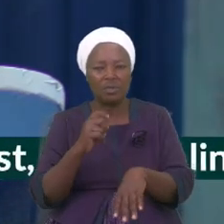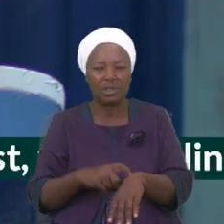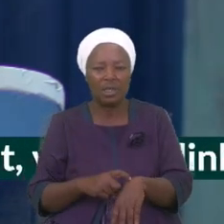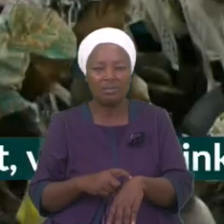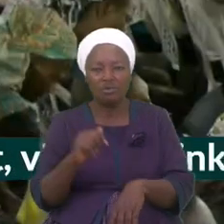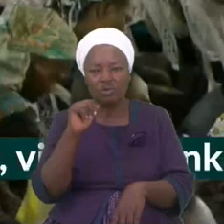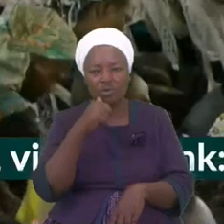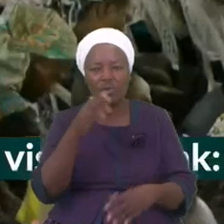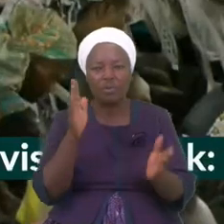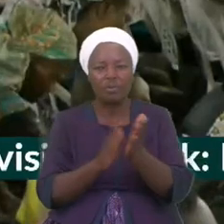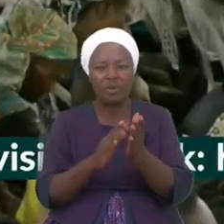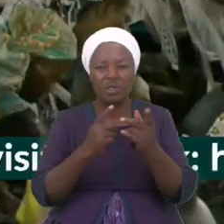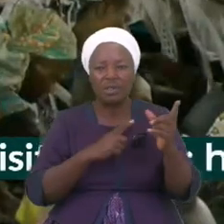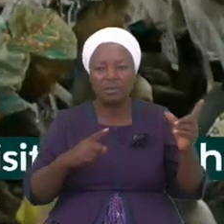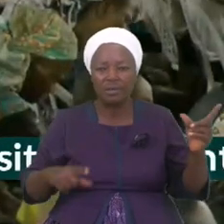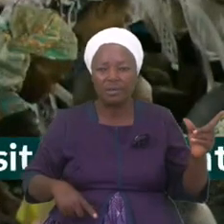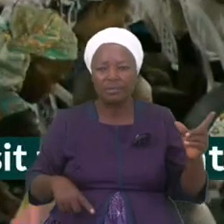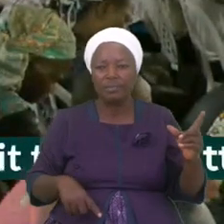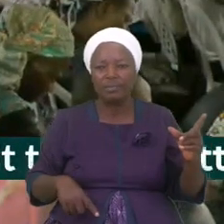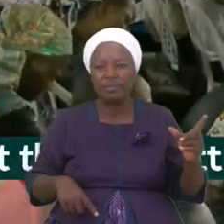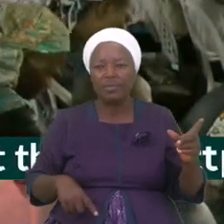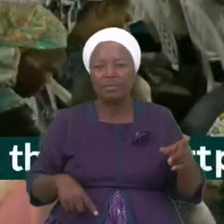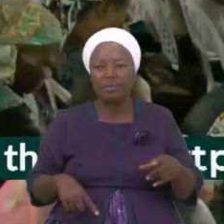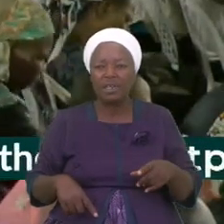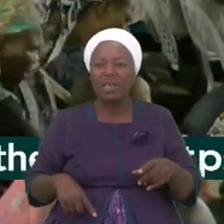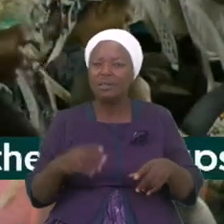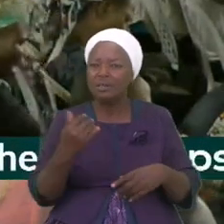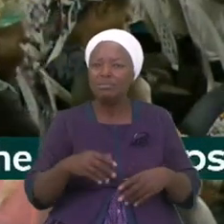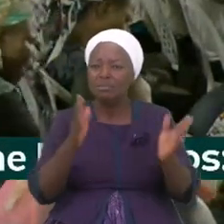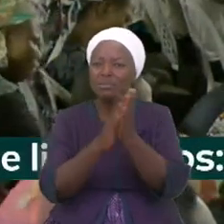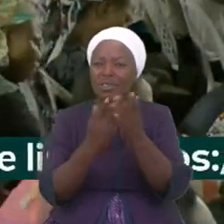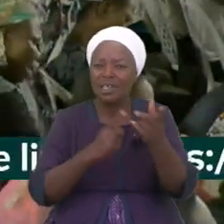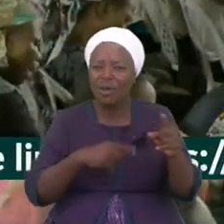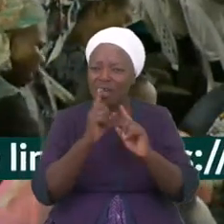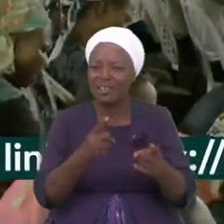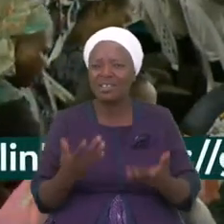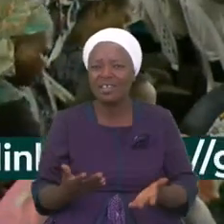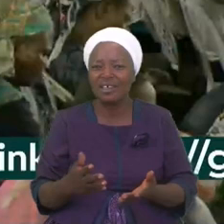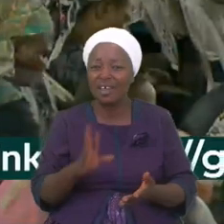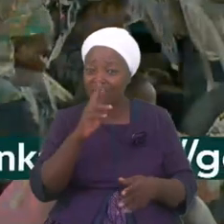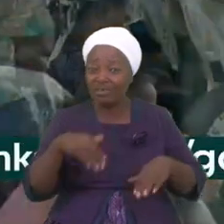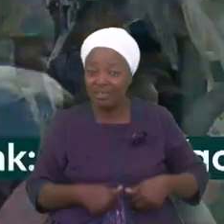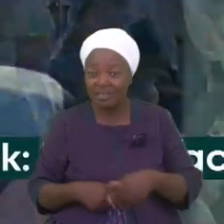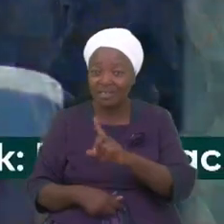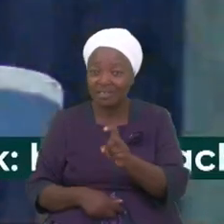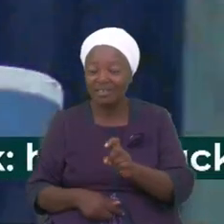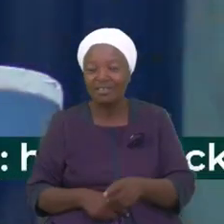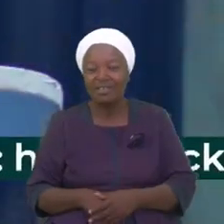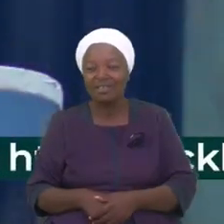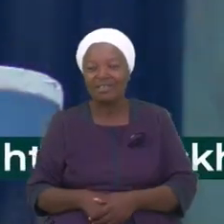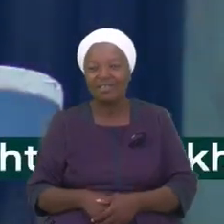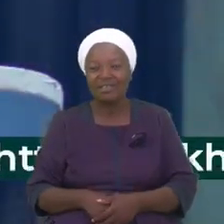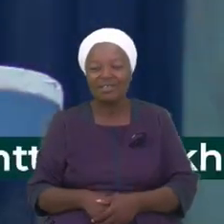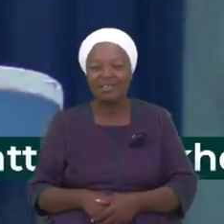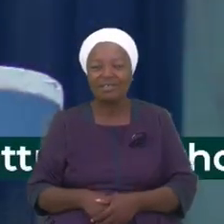Lord. You, as if you have gone home. I said, praise the Lord. Right, that's great. Please,